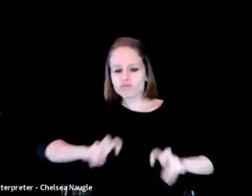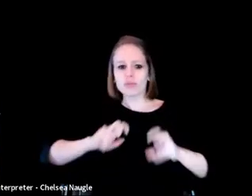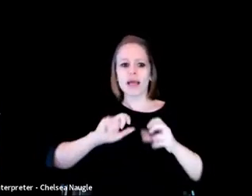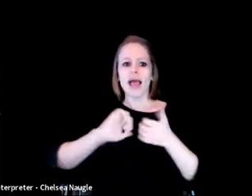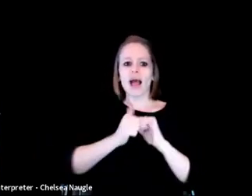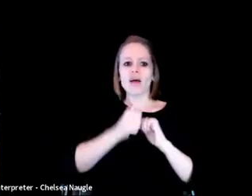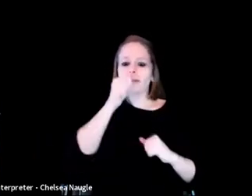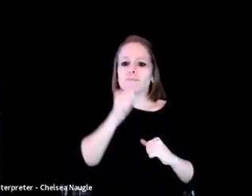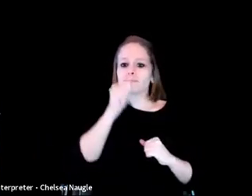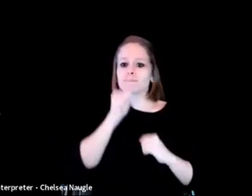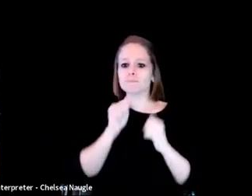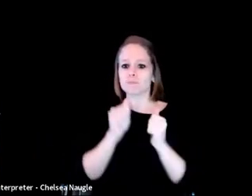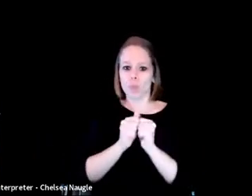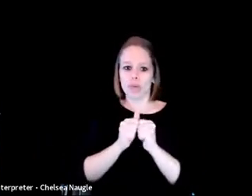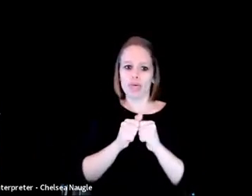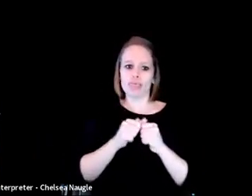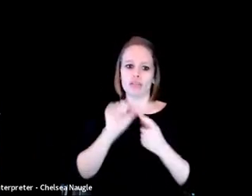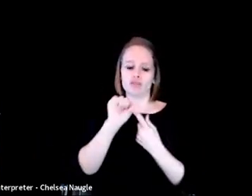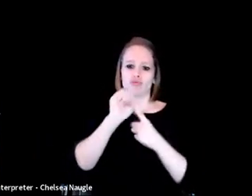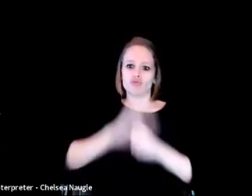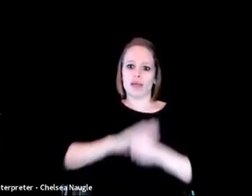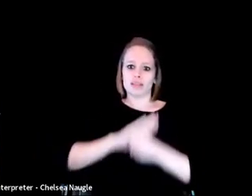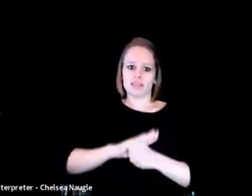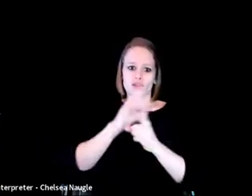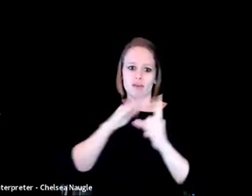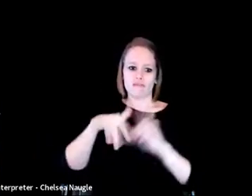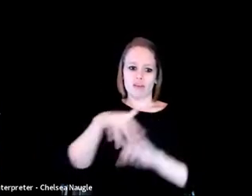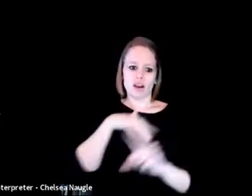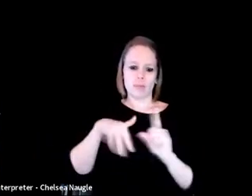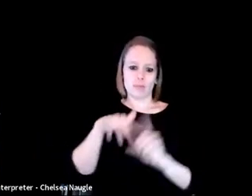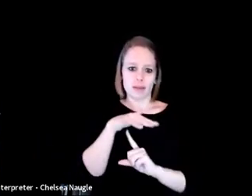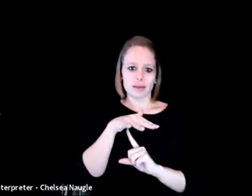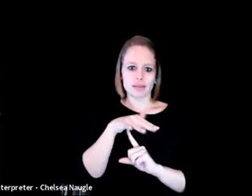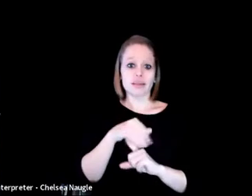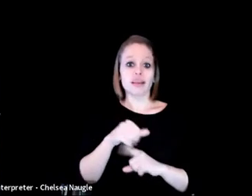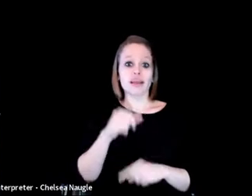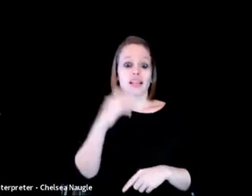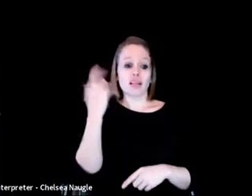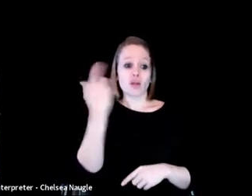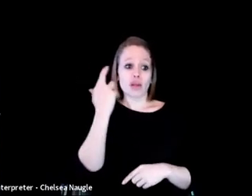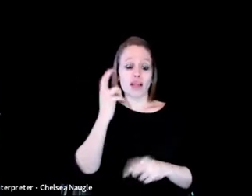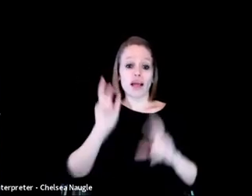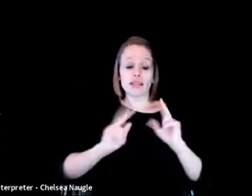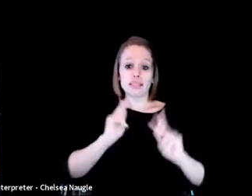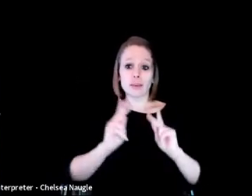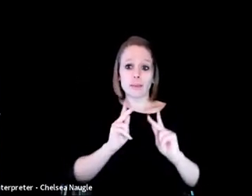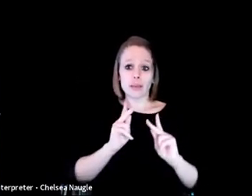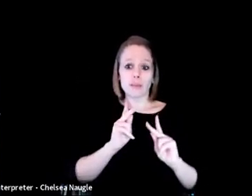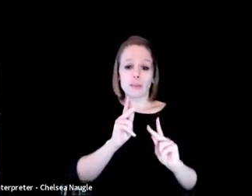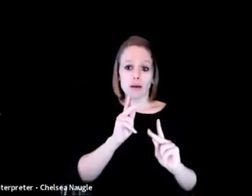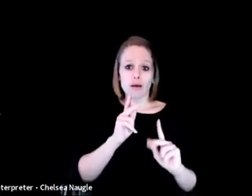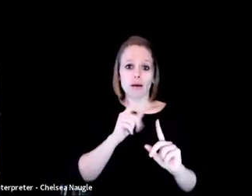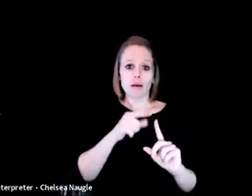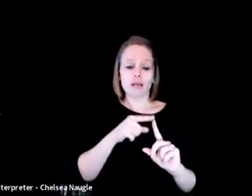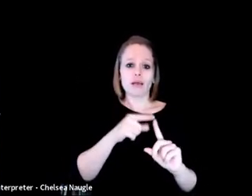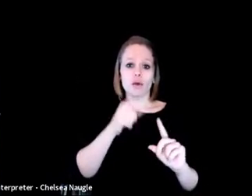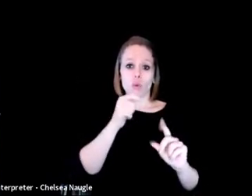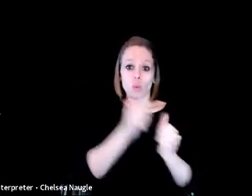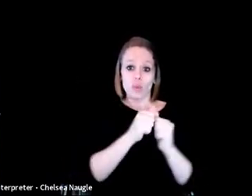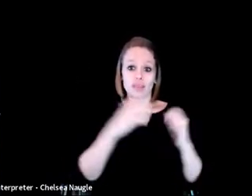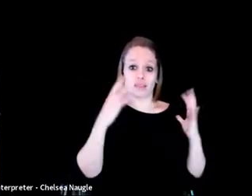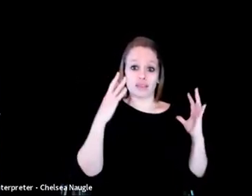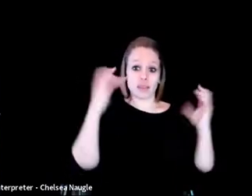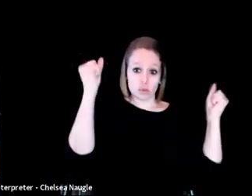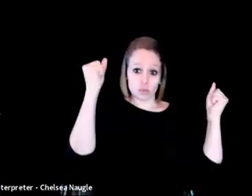what their study found is more people with charged syndrome were more socially engaged and had better language and communication than individuals with